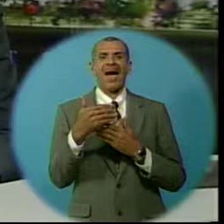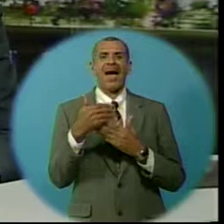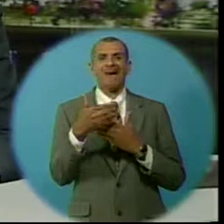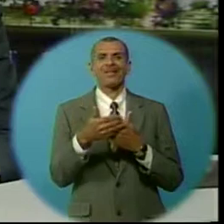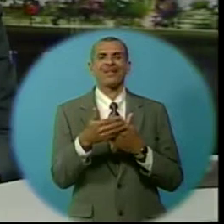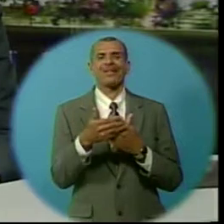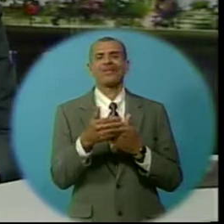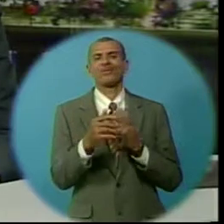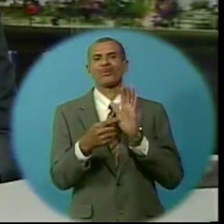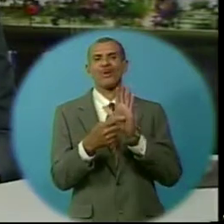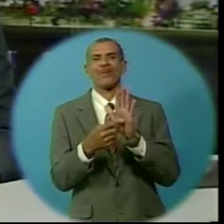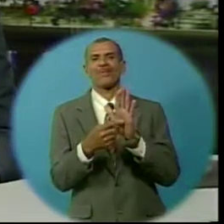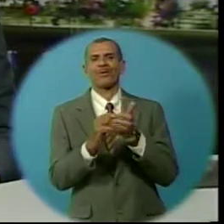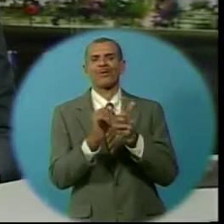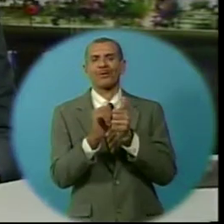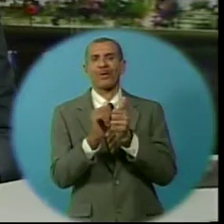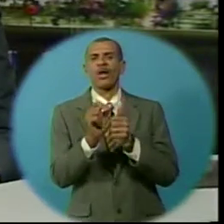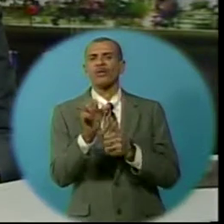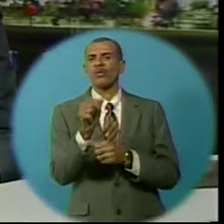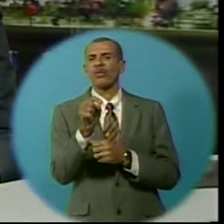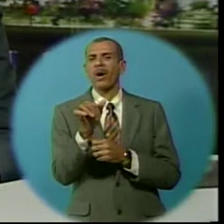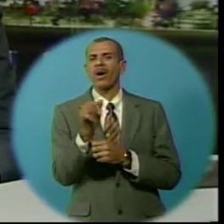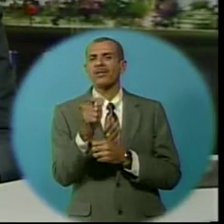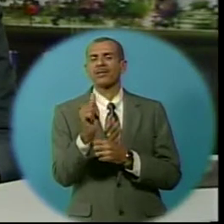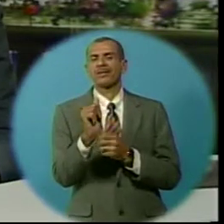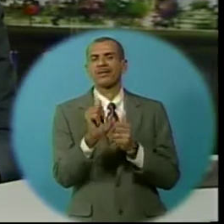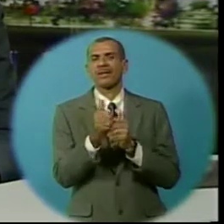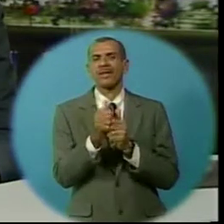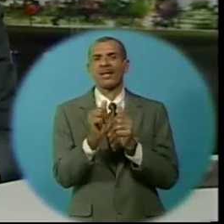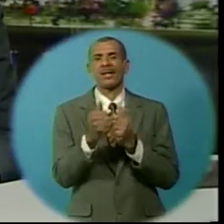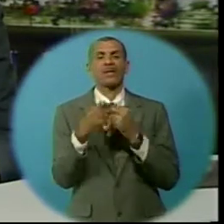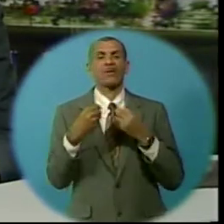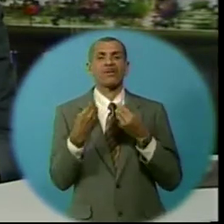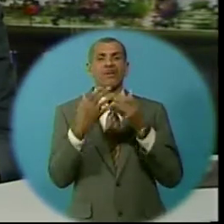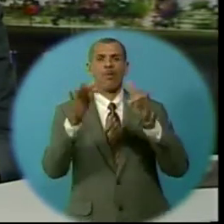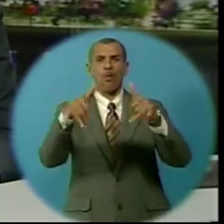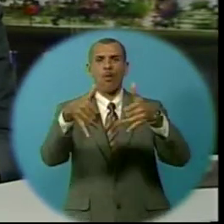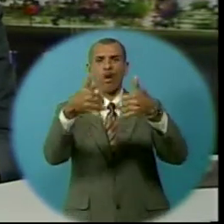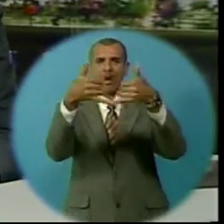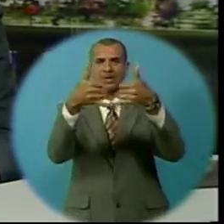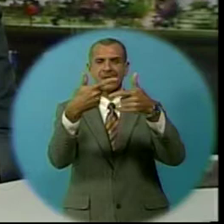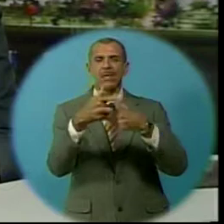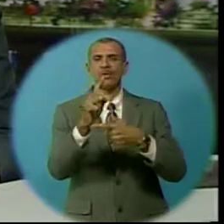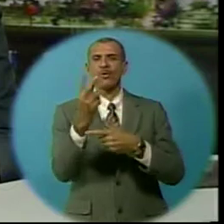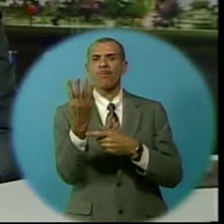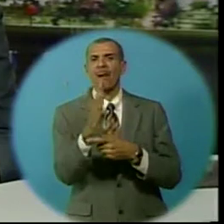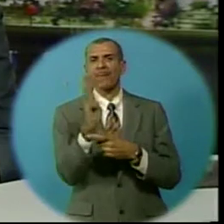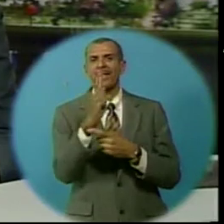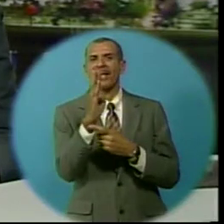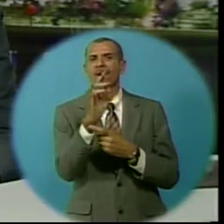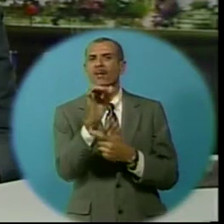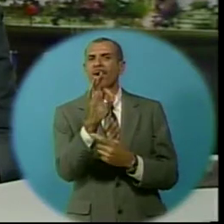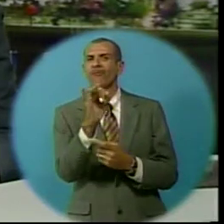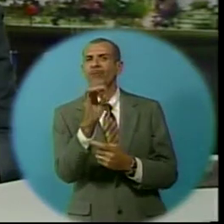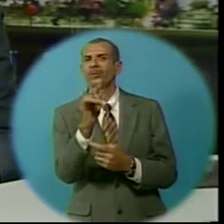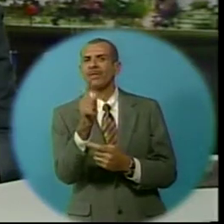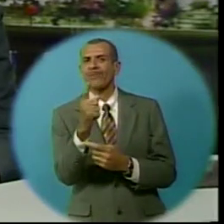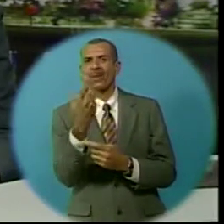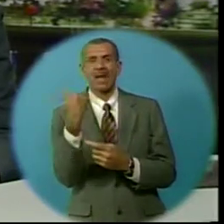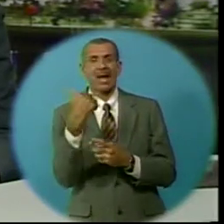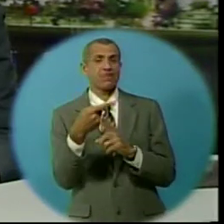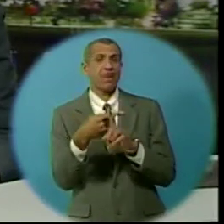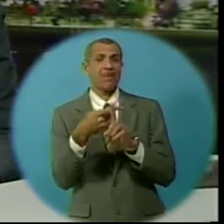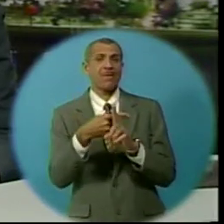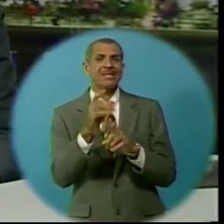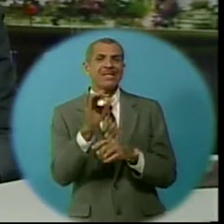the exhibition, the Squash Association presented some special appreciation awards. The two Barbadian referees at last month's CAC